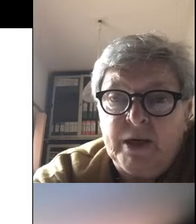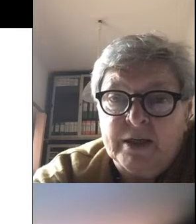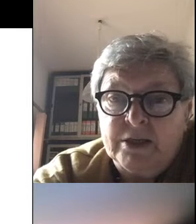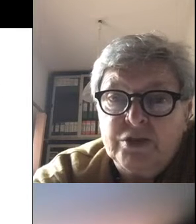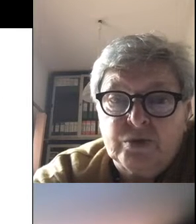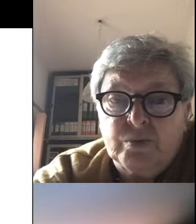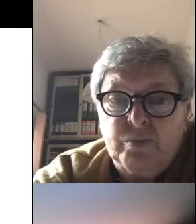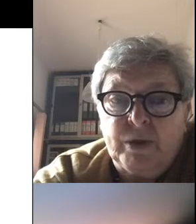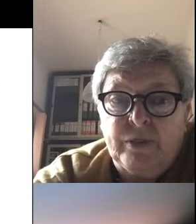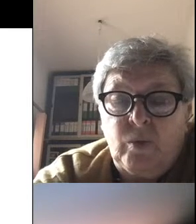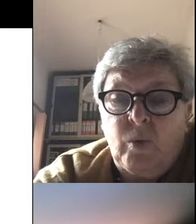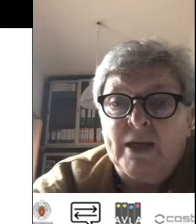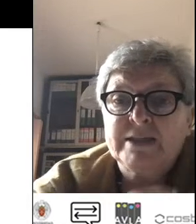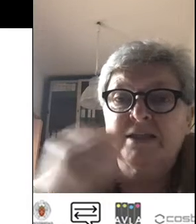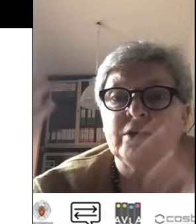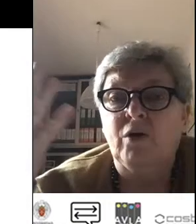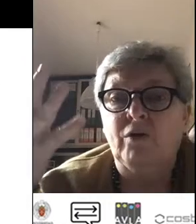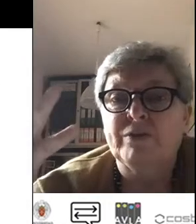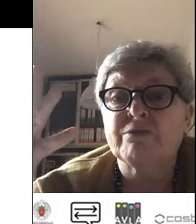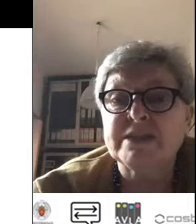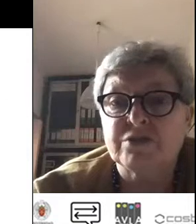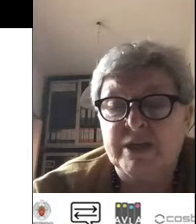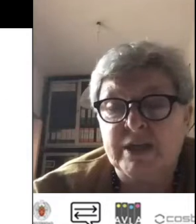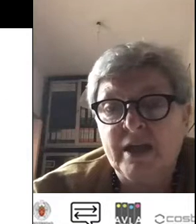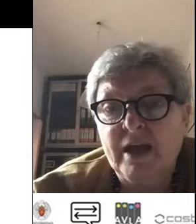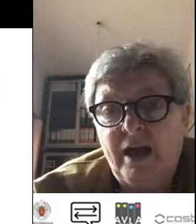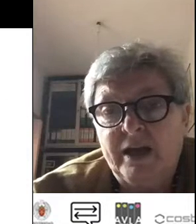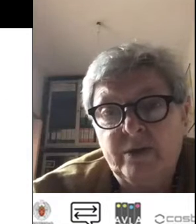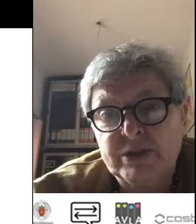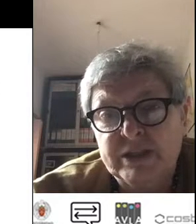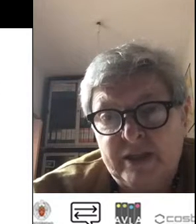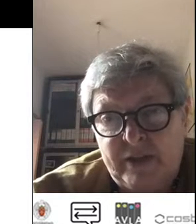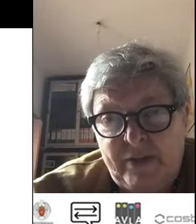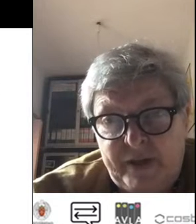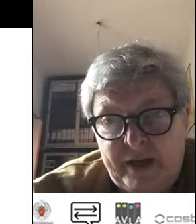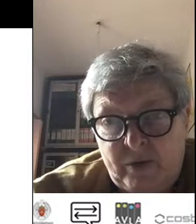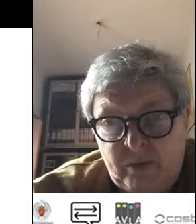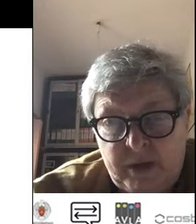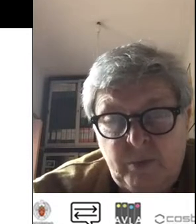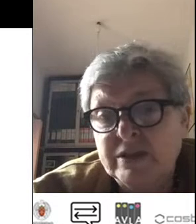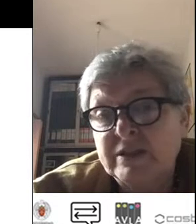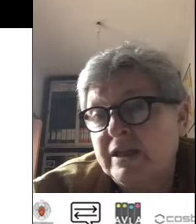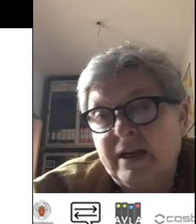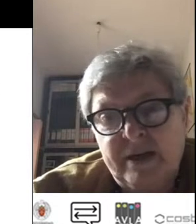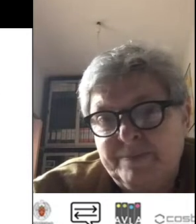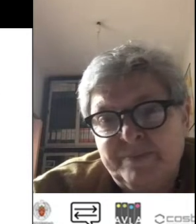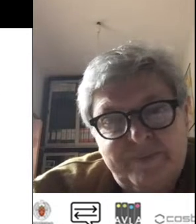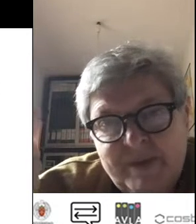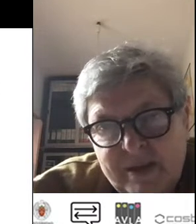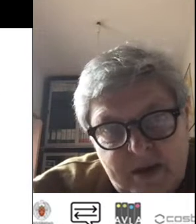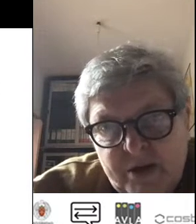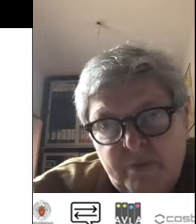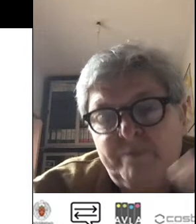for example, we had issues with the quality of the rendering, and it was, the, the, the, it wasn't